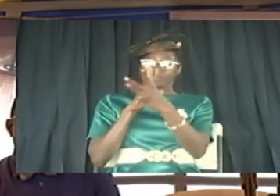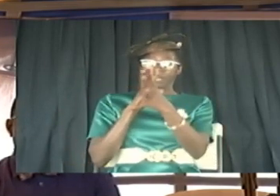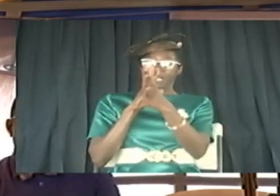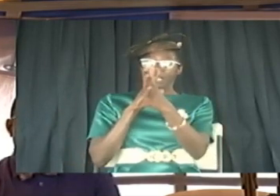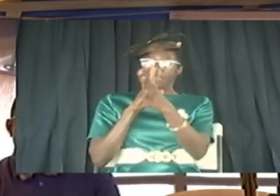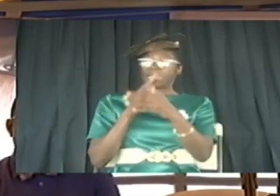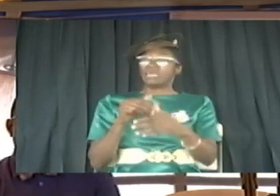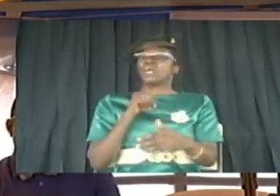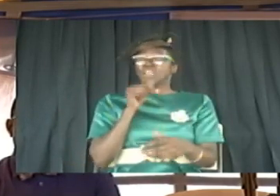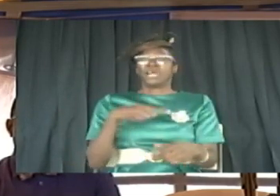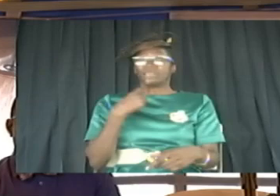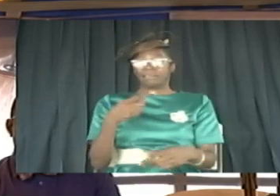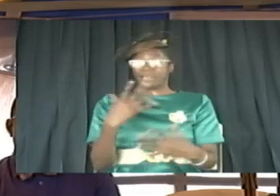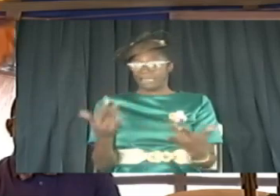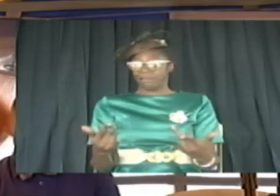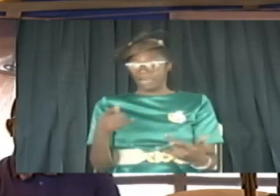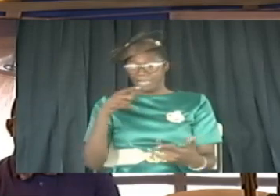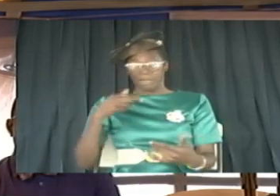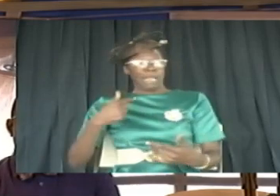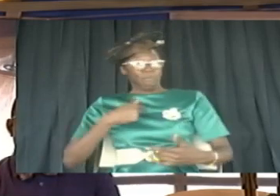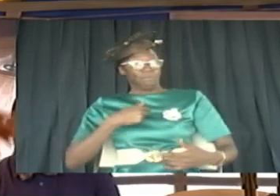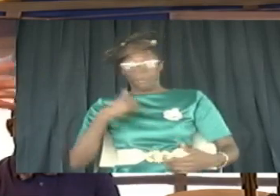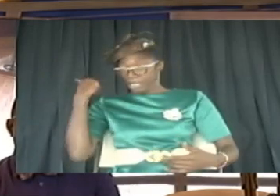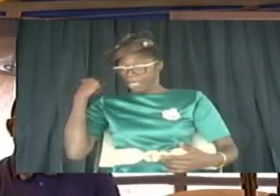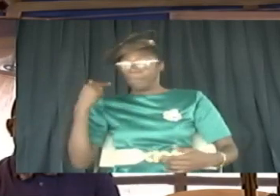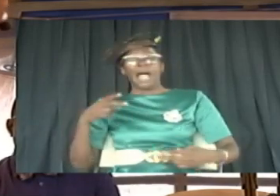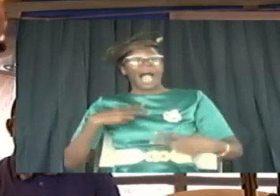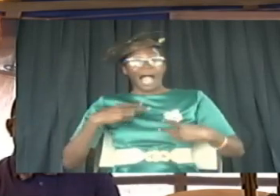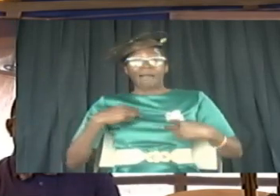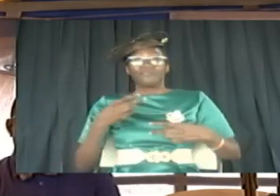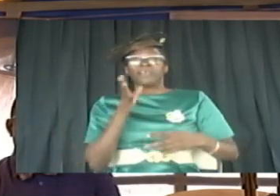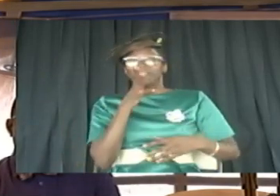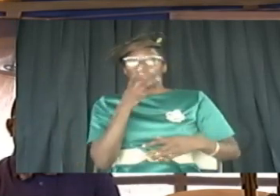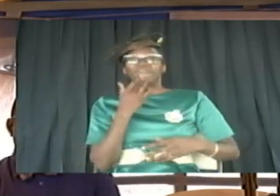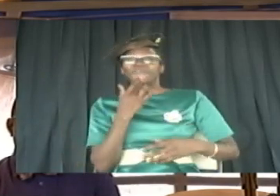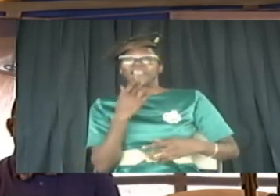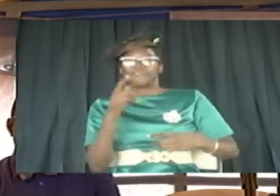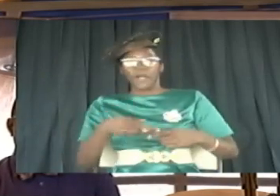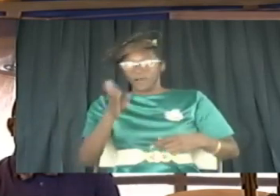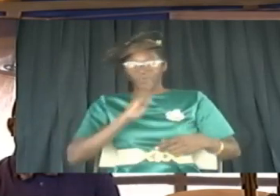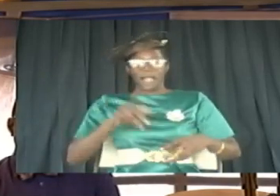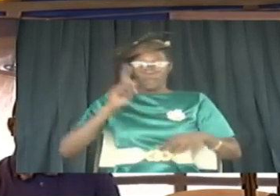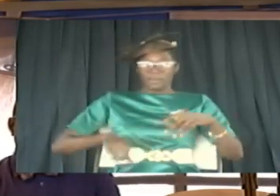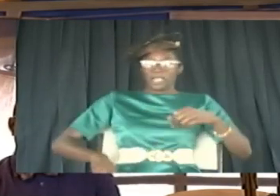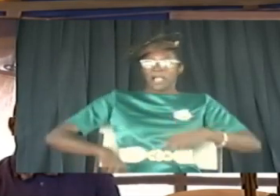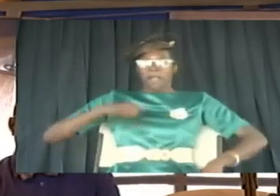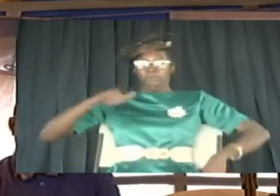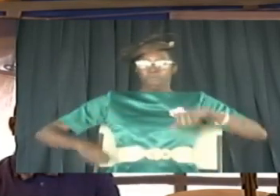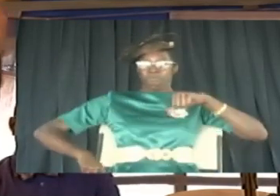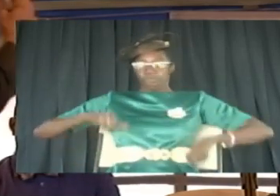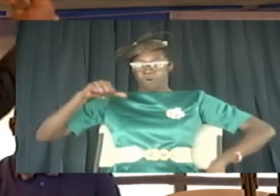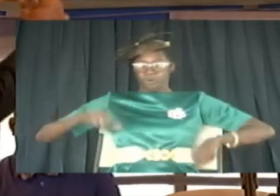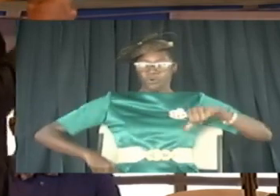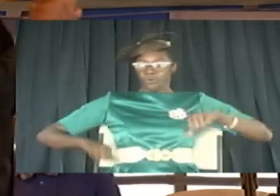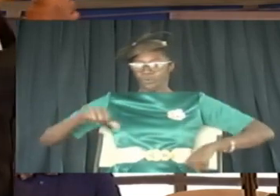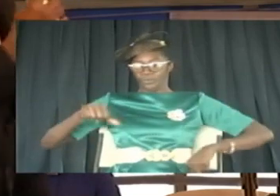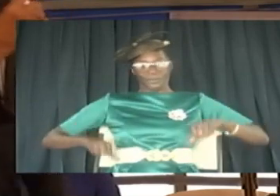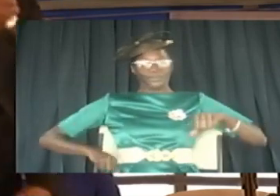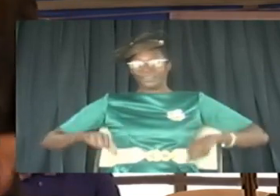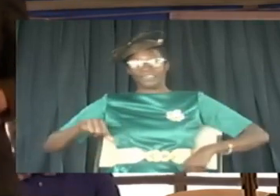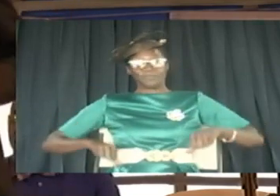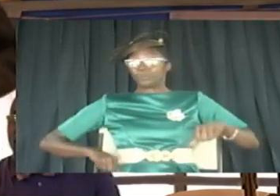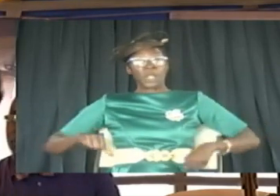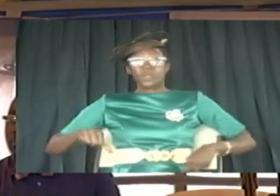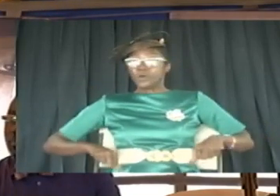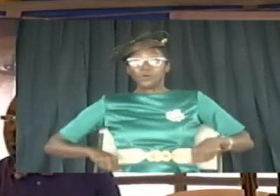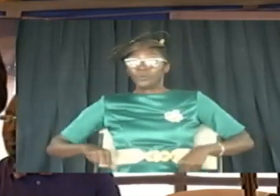say today that I have the favor of God, because I can't boast where that is concerned. And none of us should boast where that is concerned.